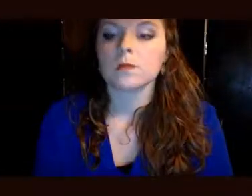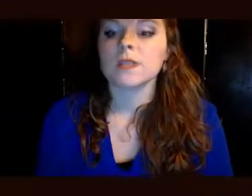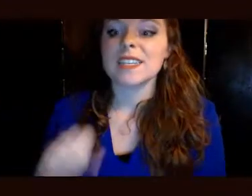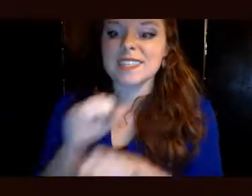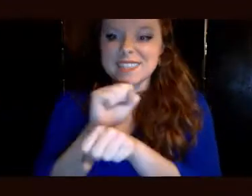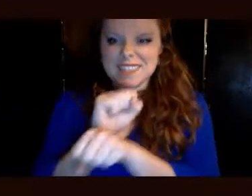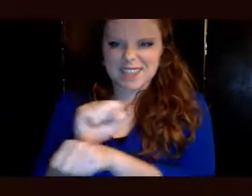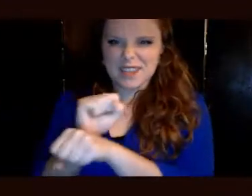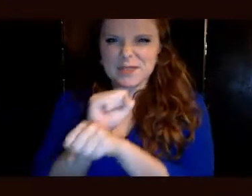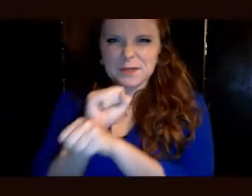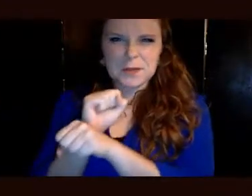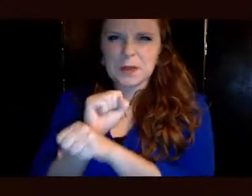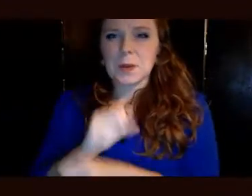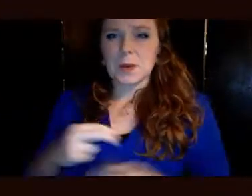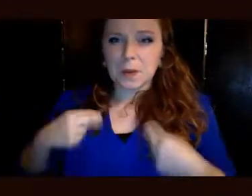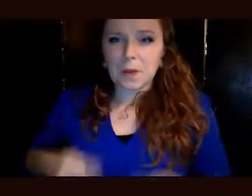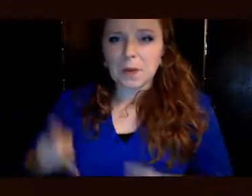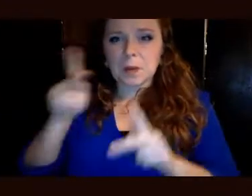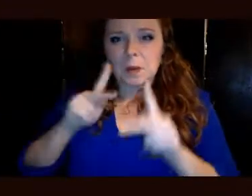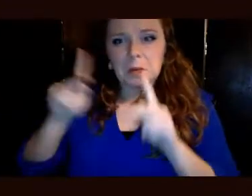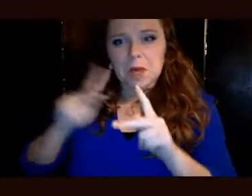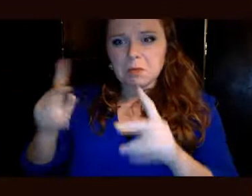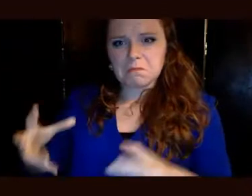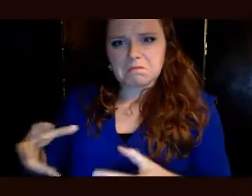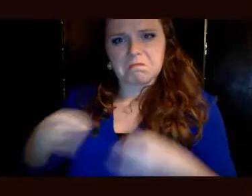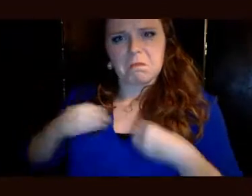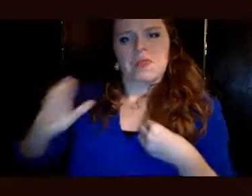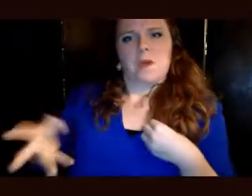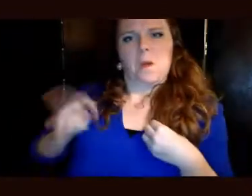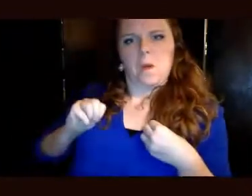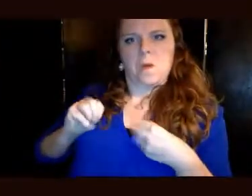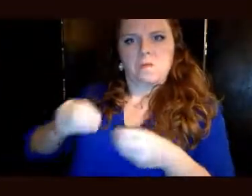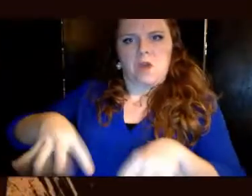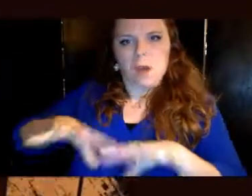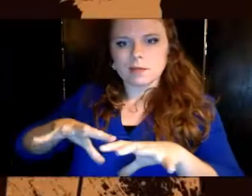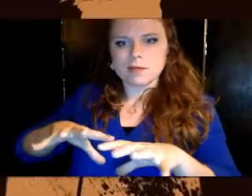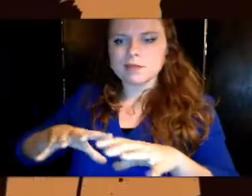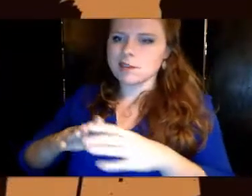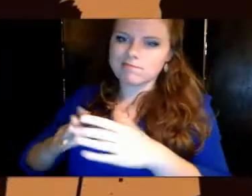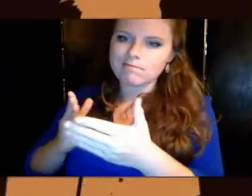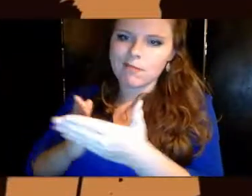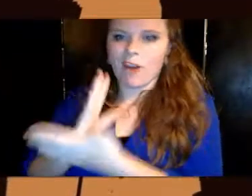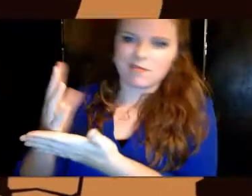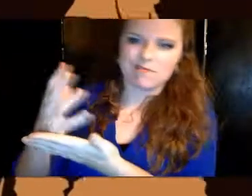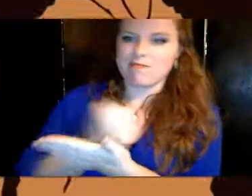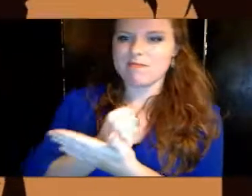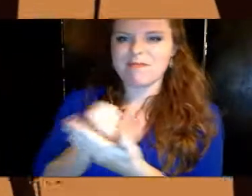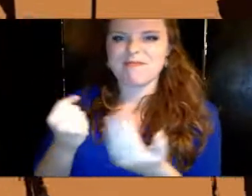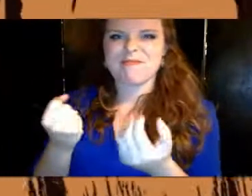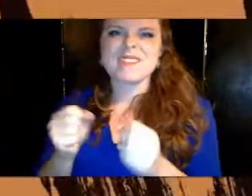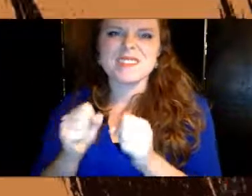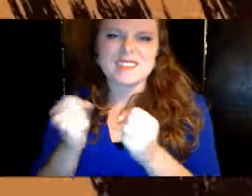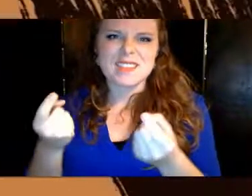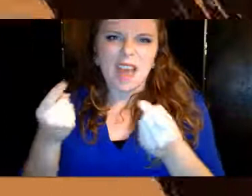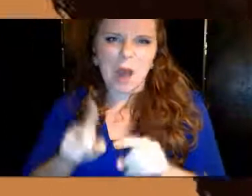Slavery, the treatment of human beings as property, deprived of personal rights, has occurred in many forms throughout the world. But